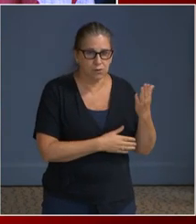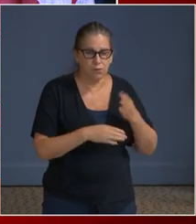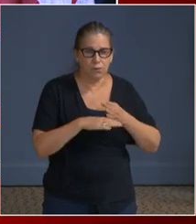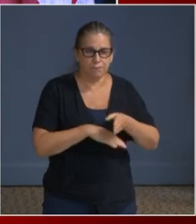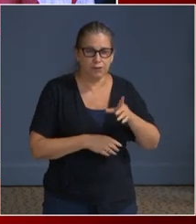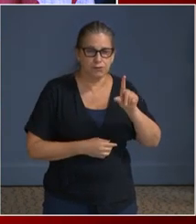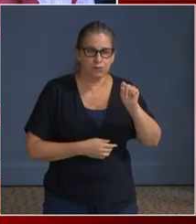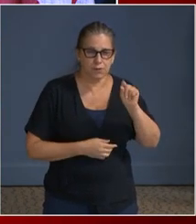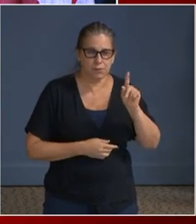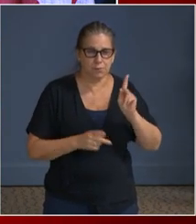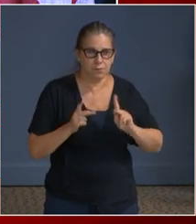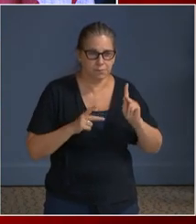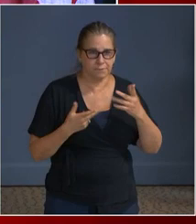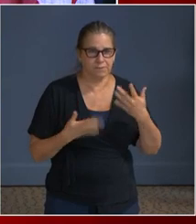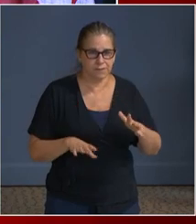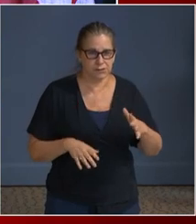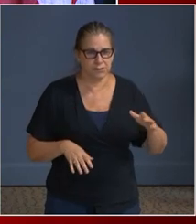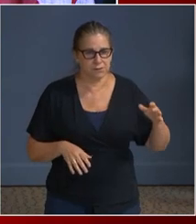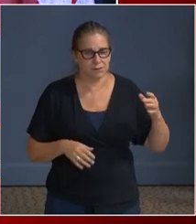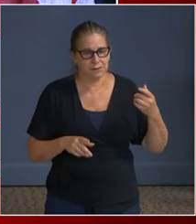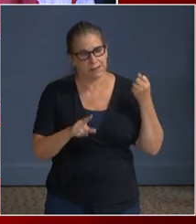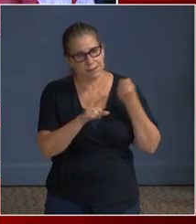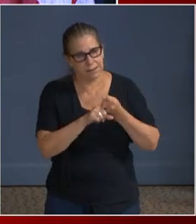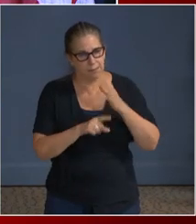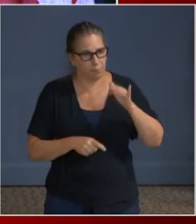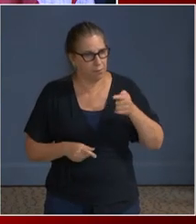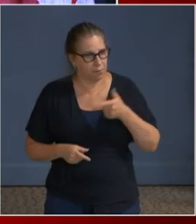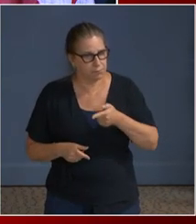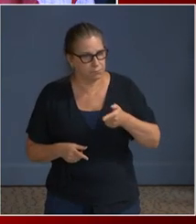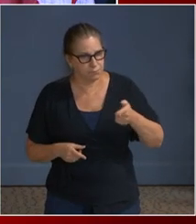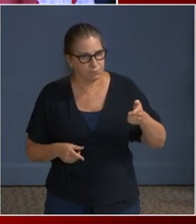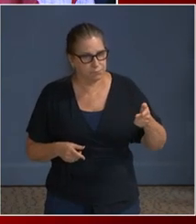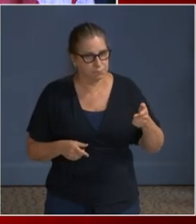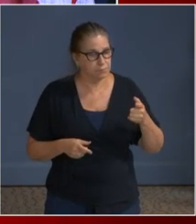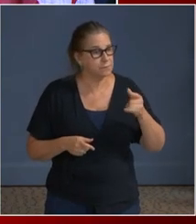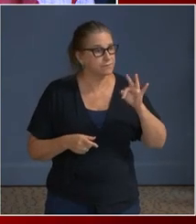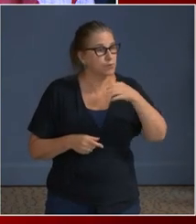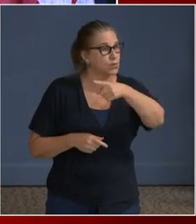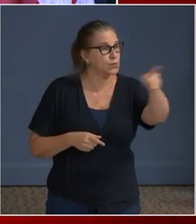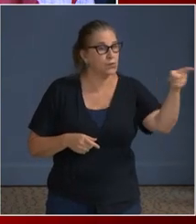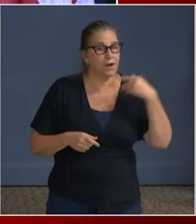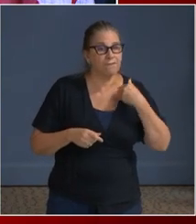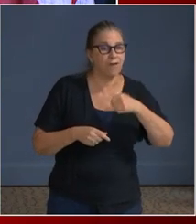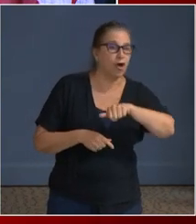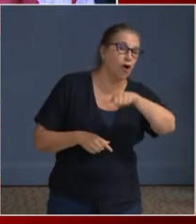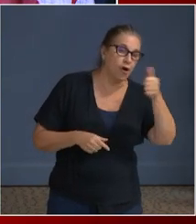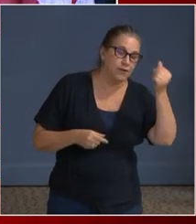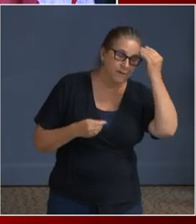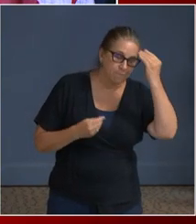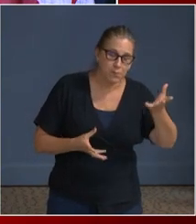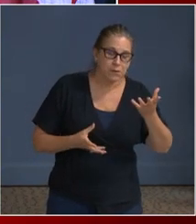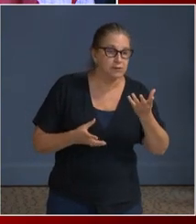by gunfire and a young man who's dead. So anybody who has information, I would ask them to call